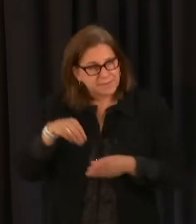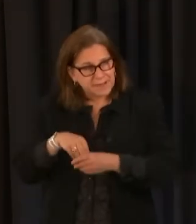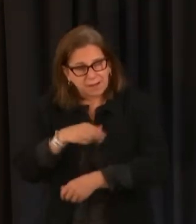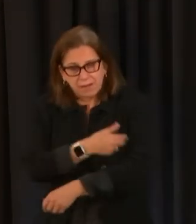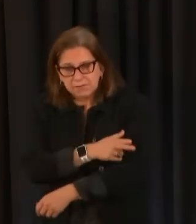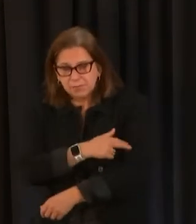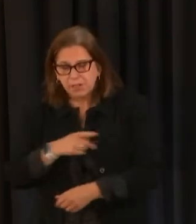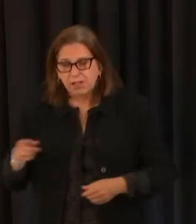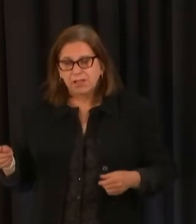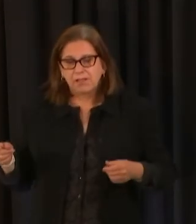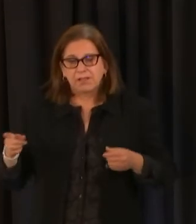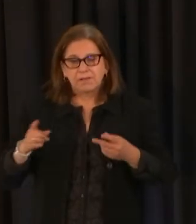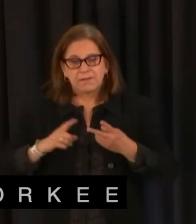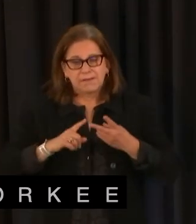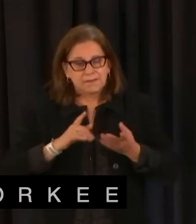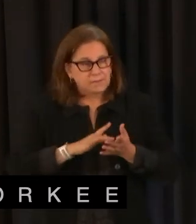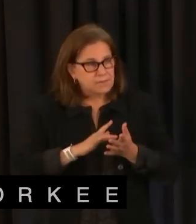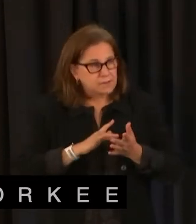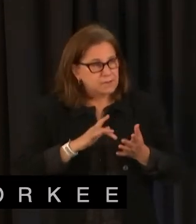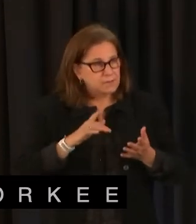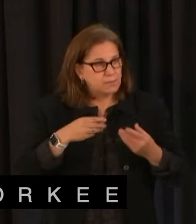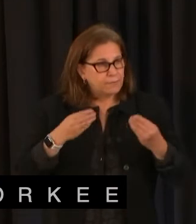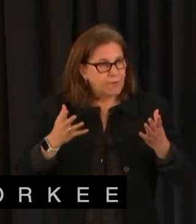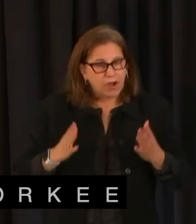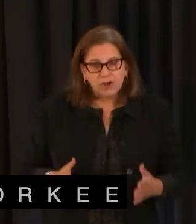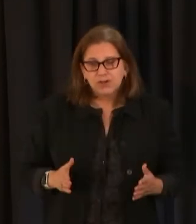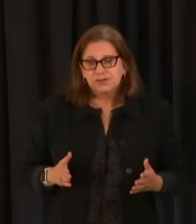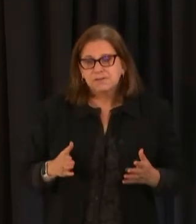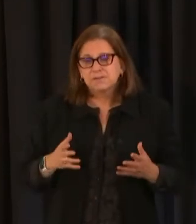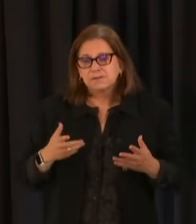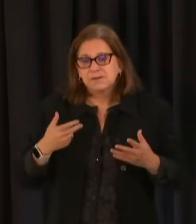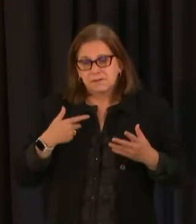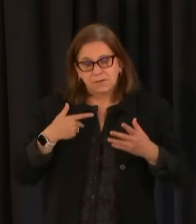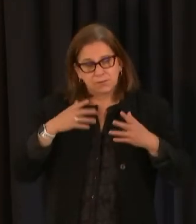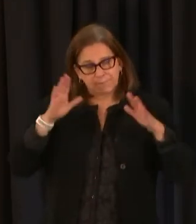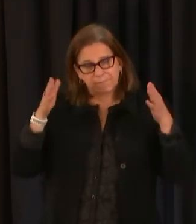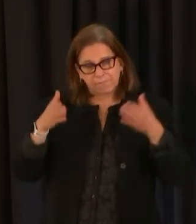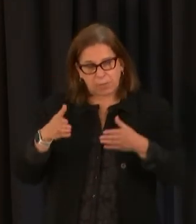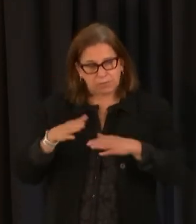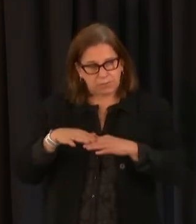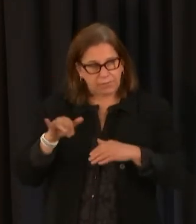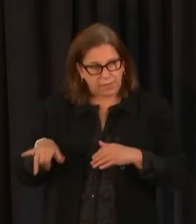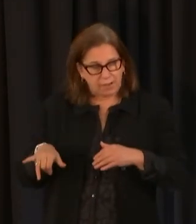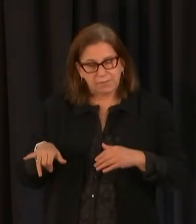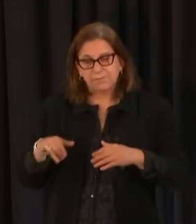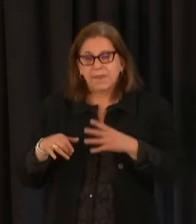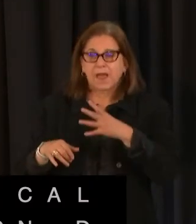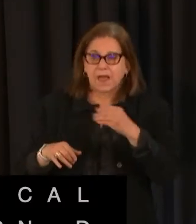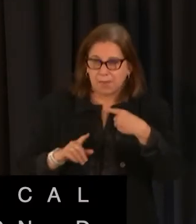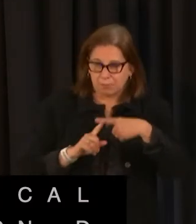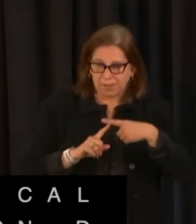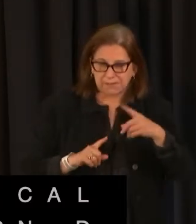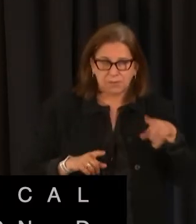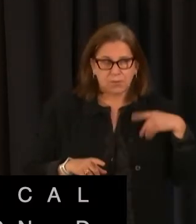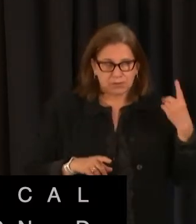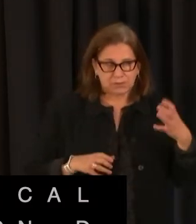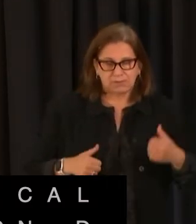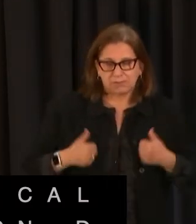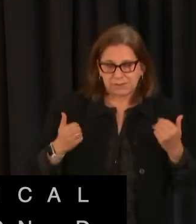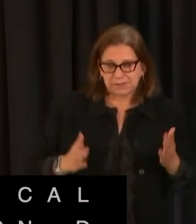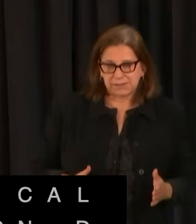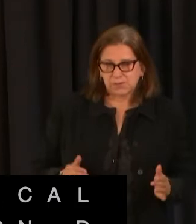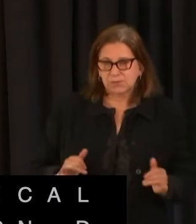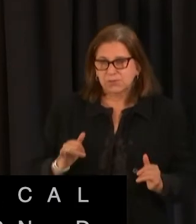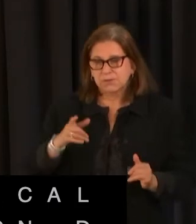other medical providers are focused on DC residents. Understood. Thank you. And sorry, a last